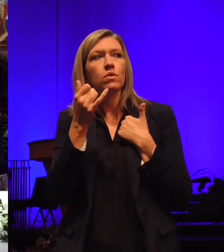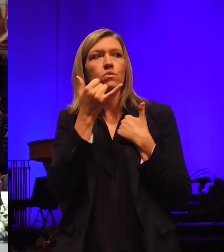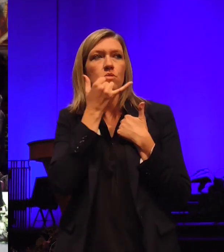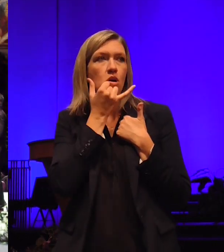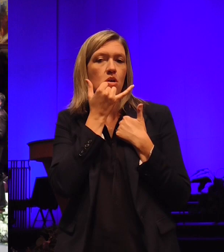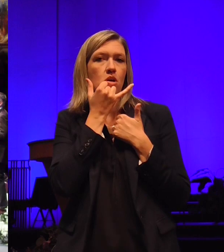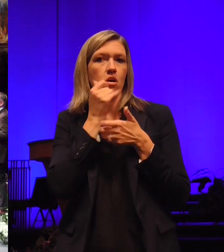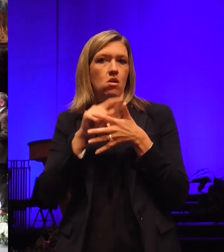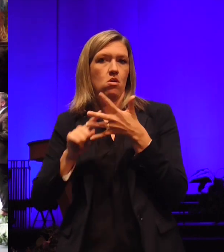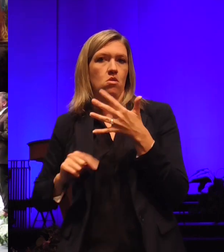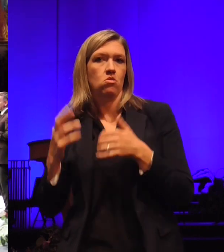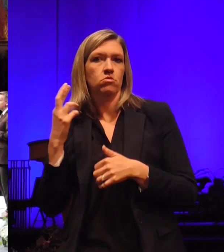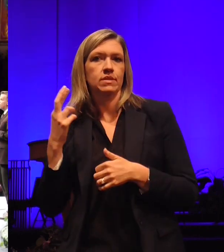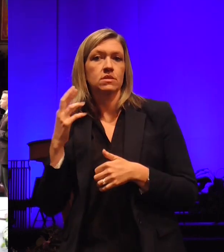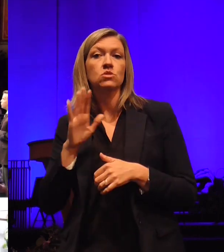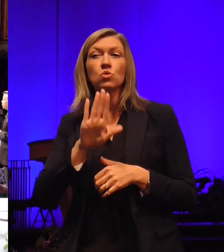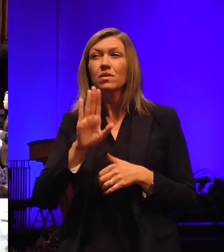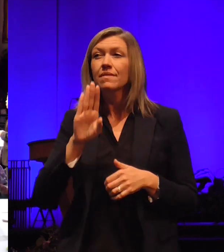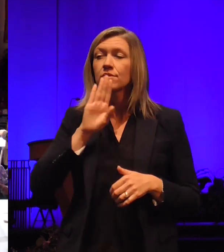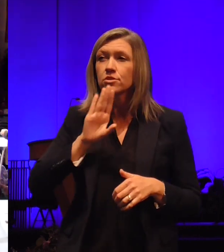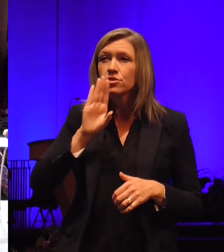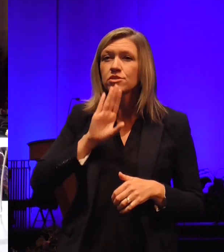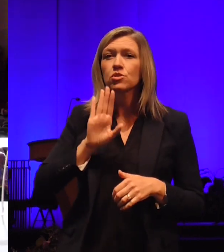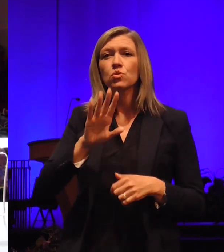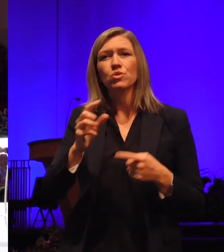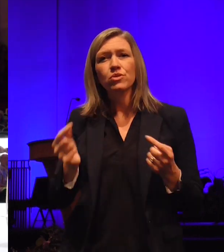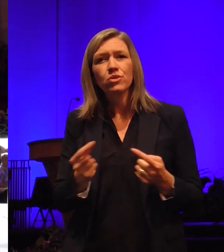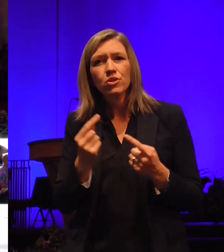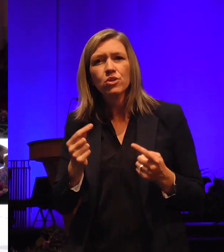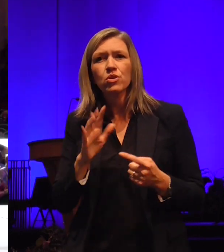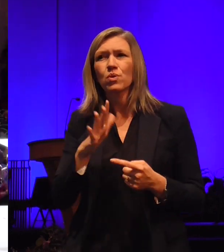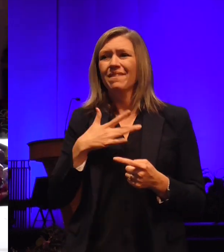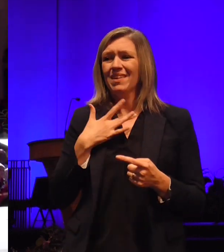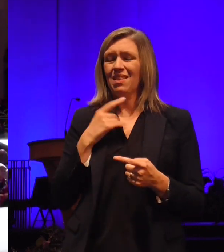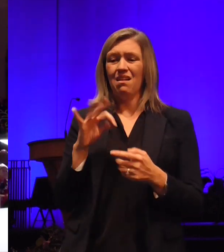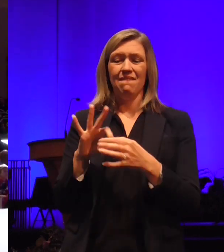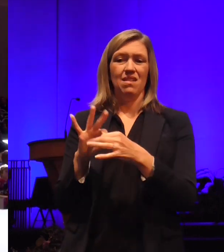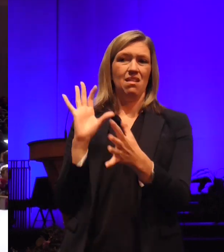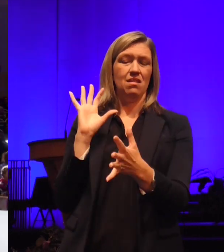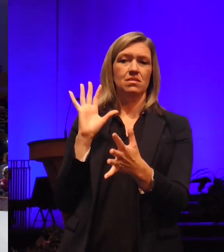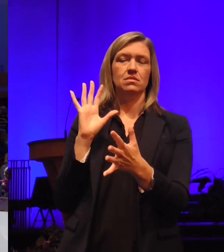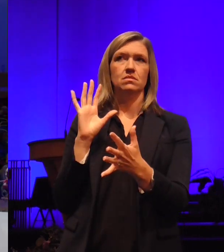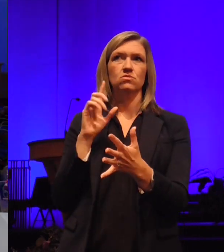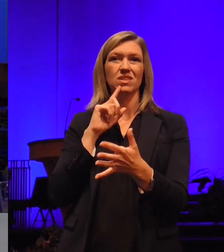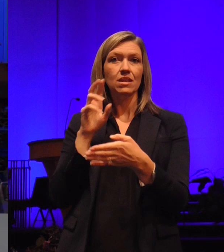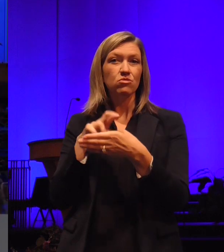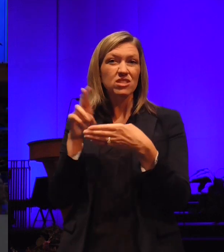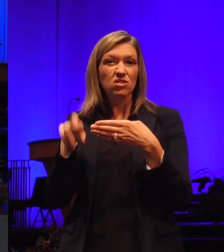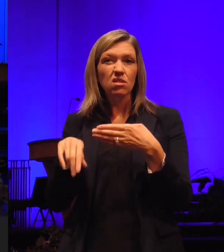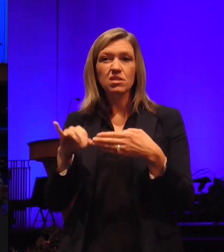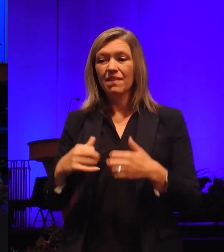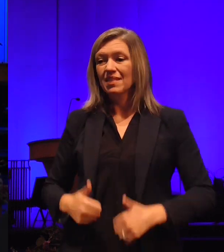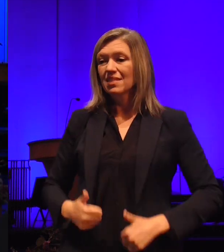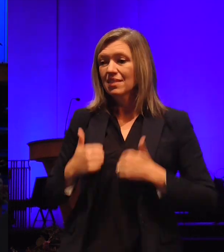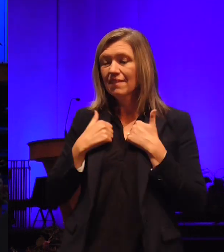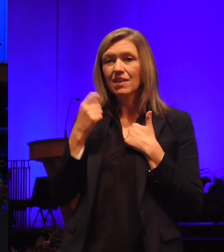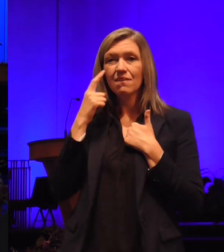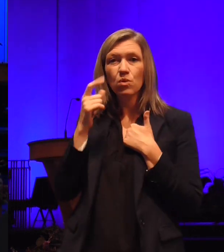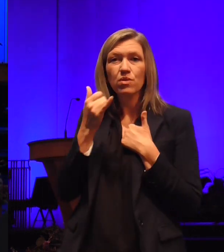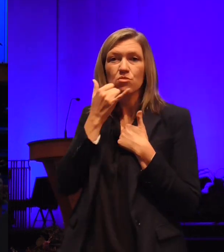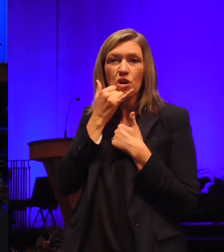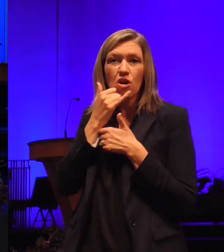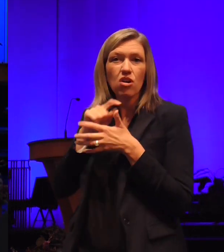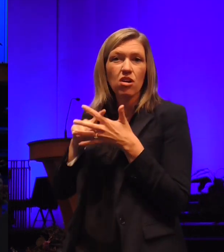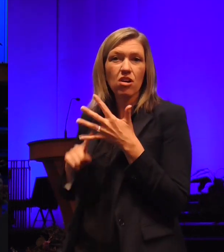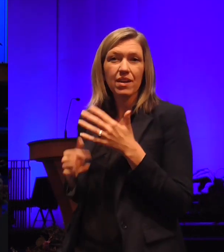reasons, and that your frustration, your hurts, your sense of disconnection is simply a byproduct of living for the wrong